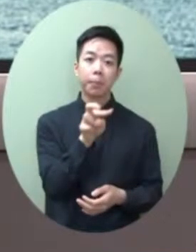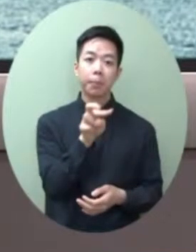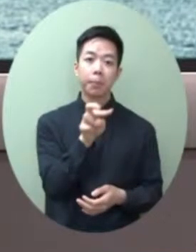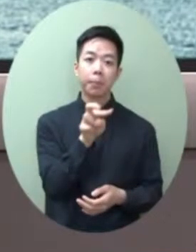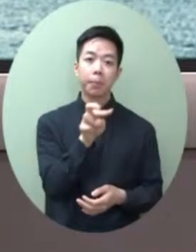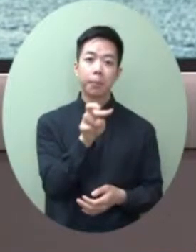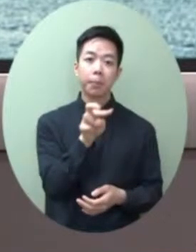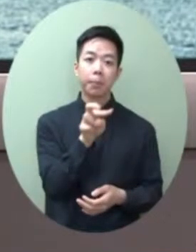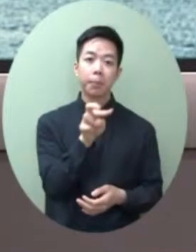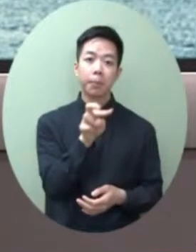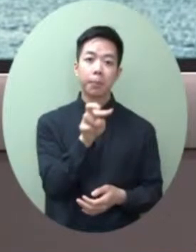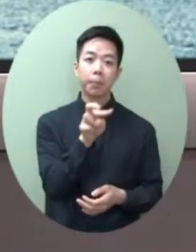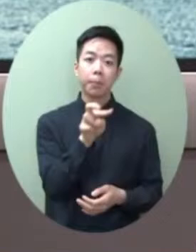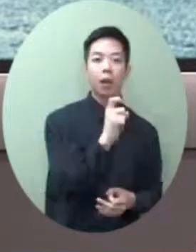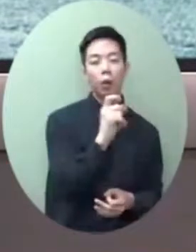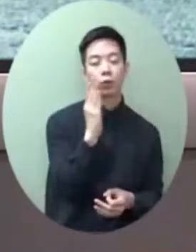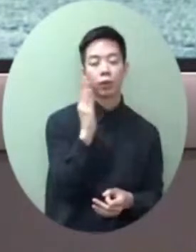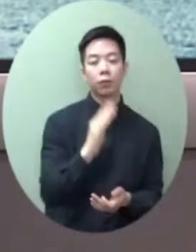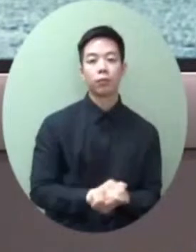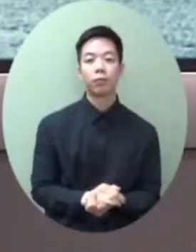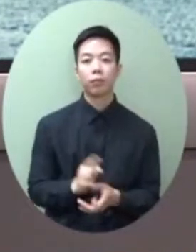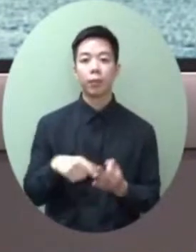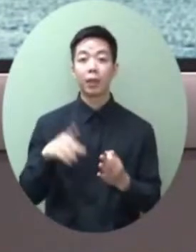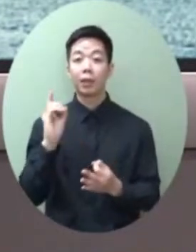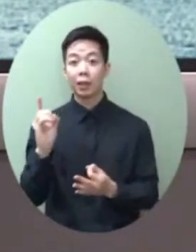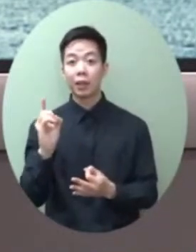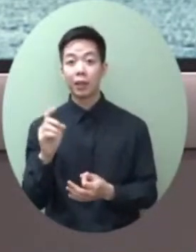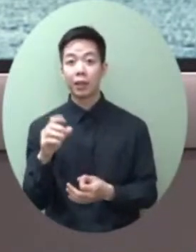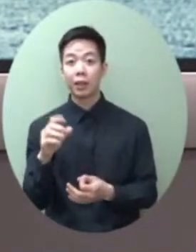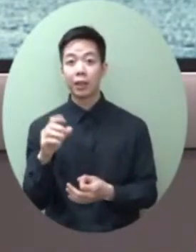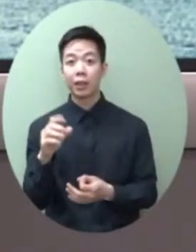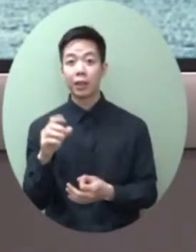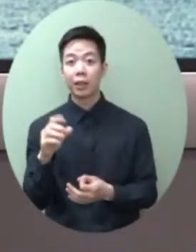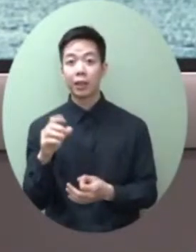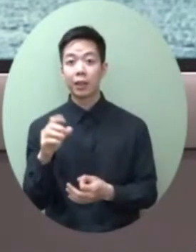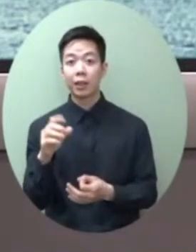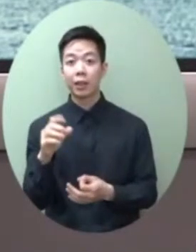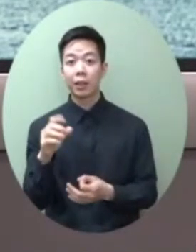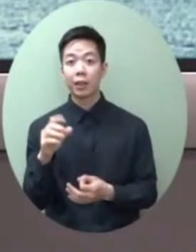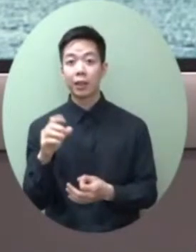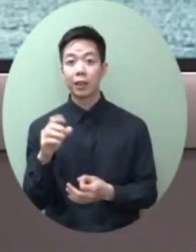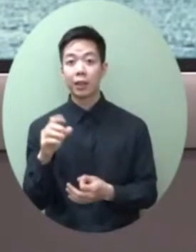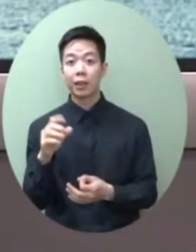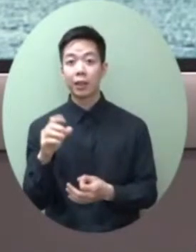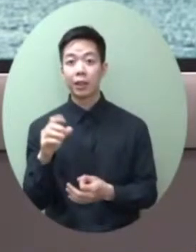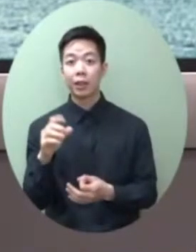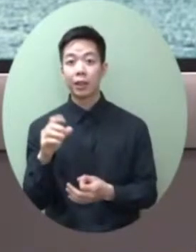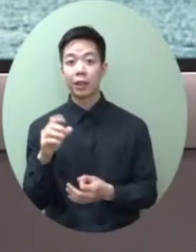at 39. And those suspected Delta cases, the median age is about 50.